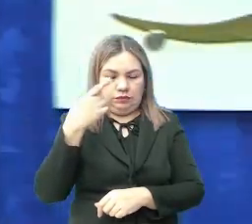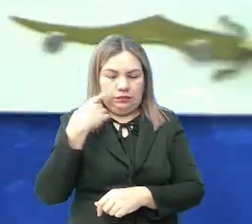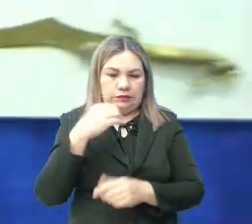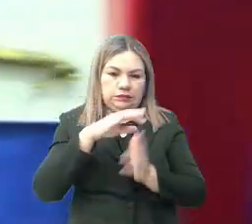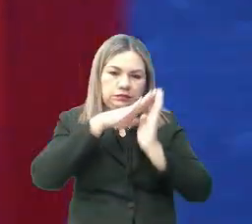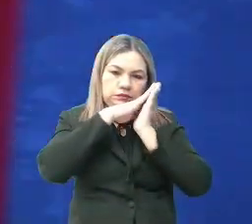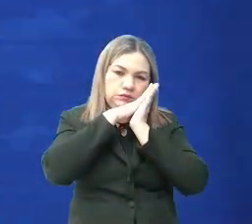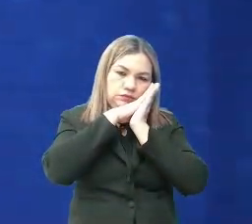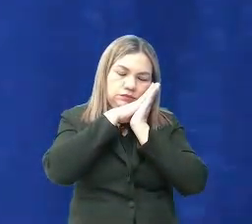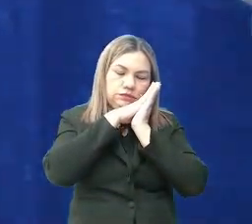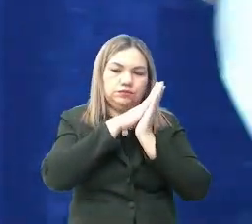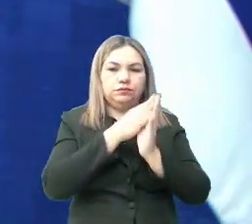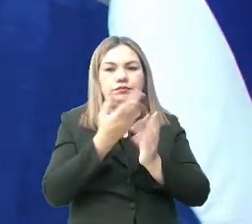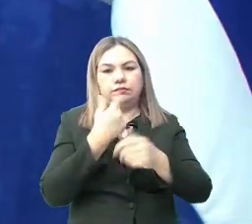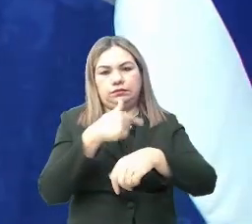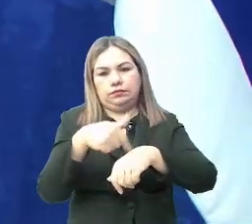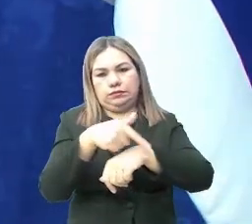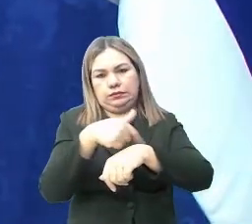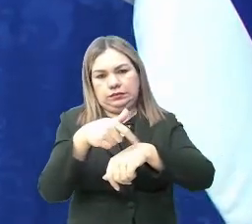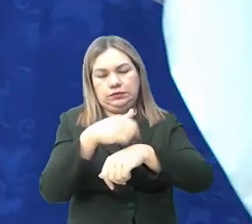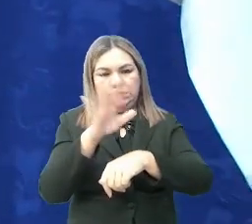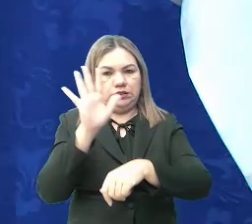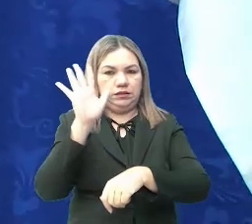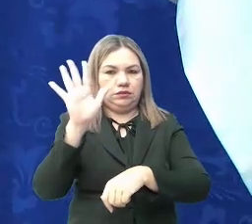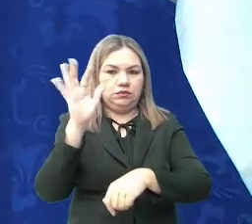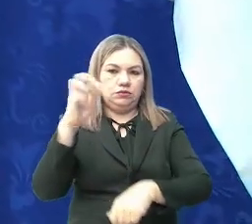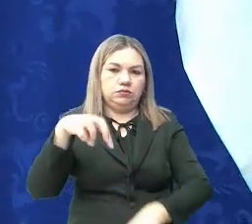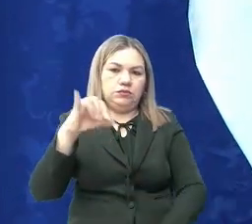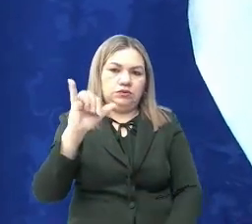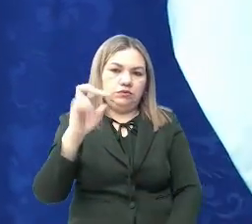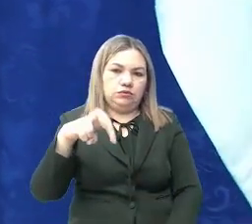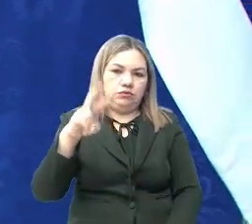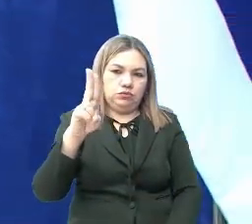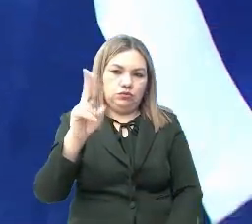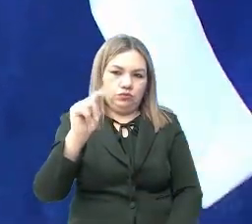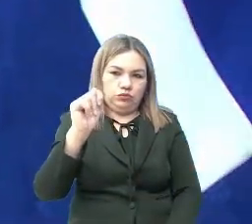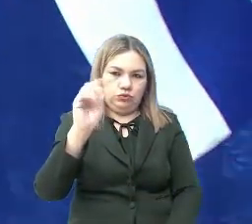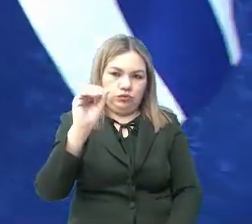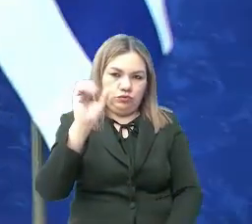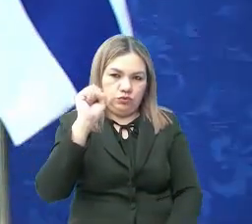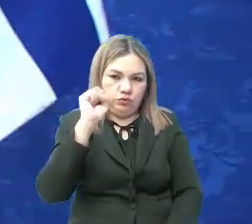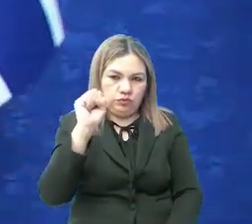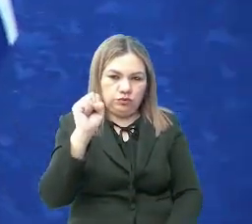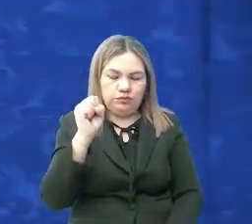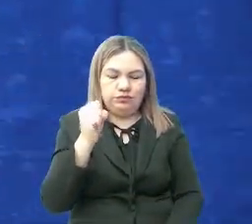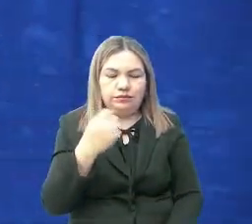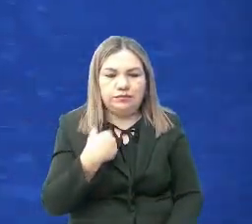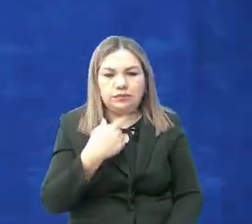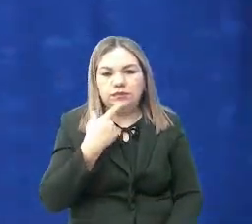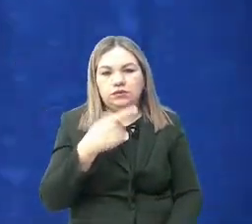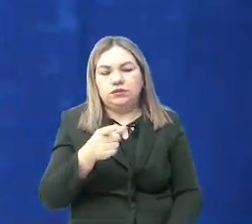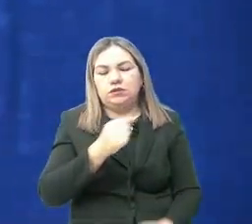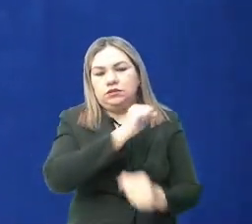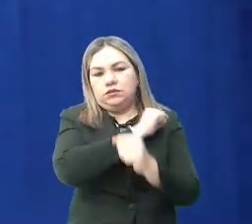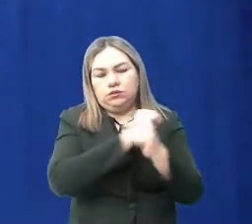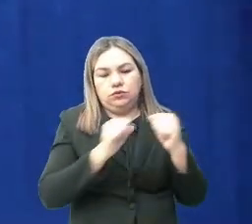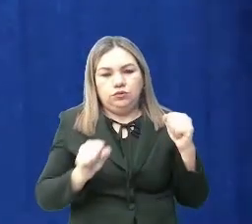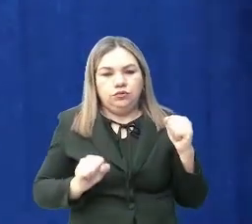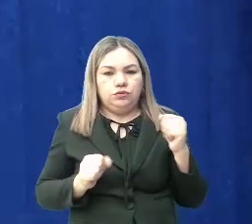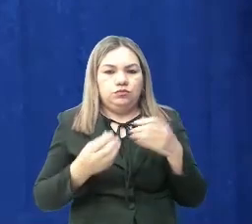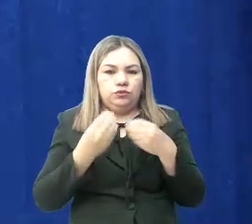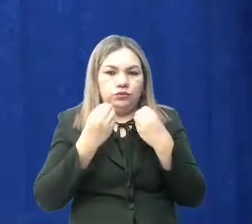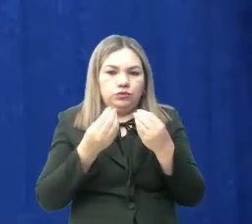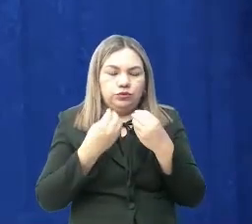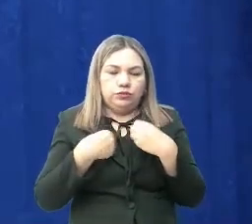up. It was tremendous. And I didn't have the message nor nothing. And I said, why did you leave me